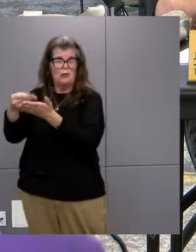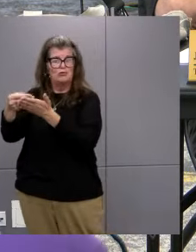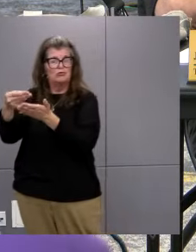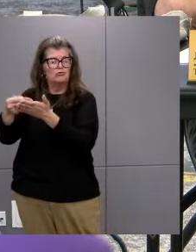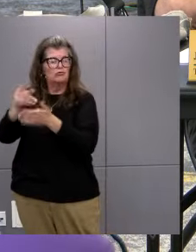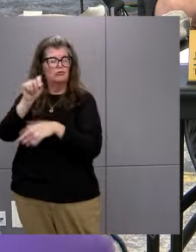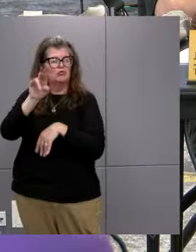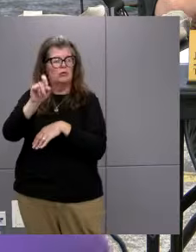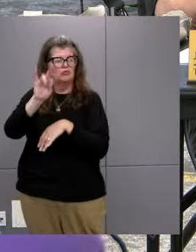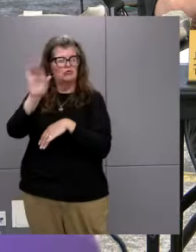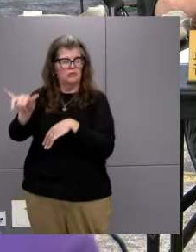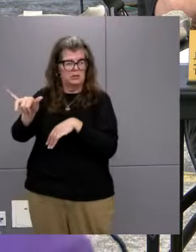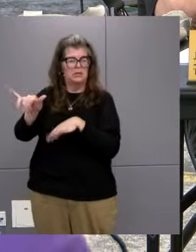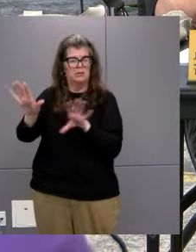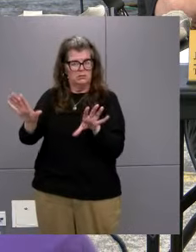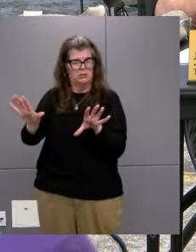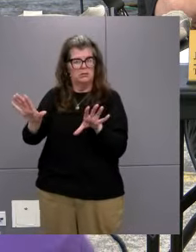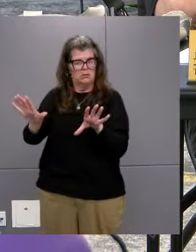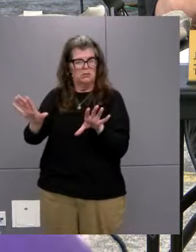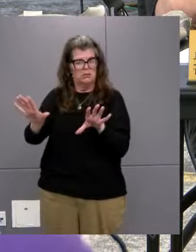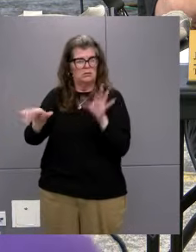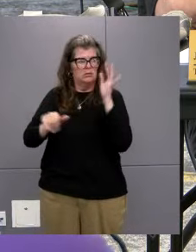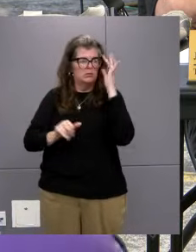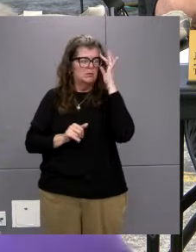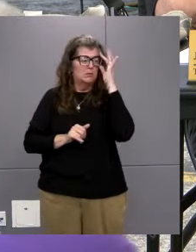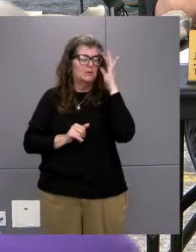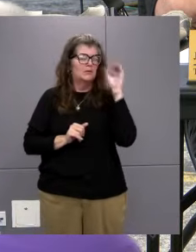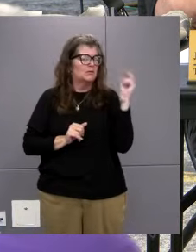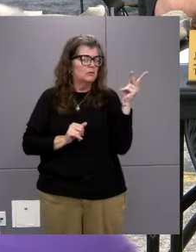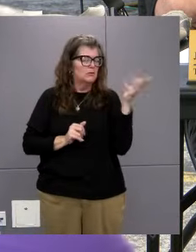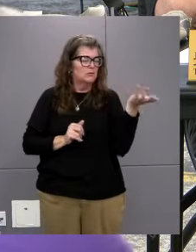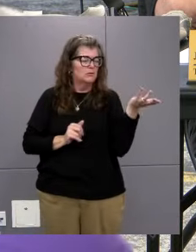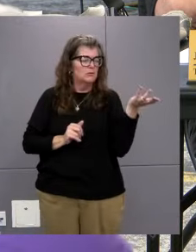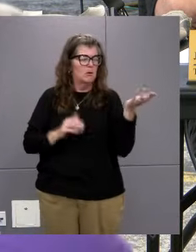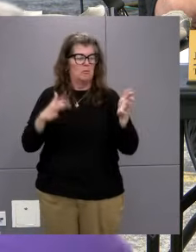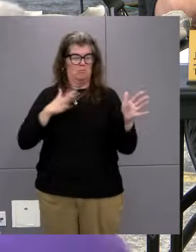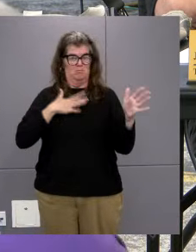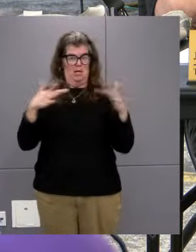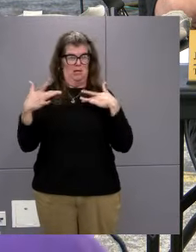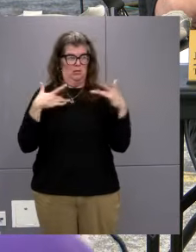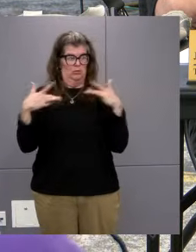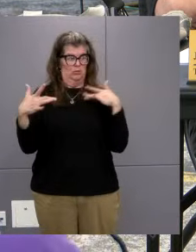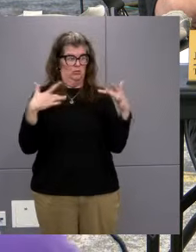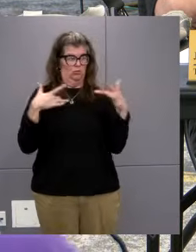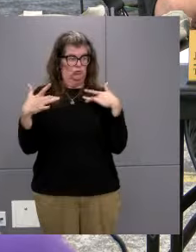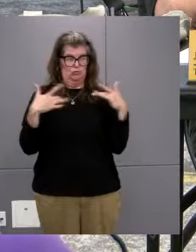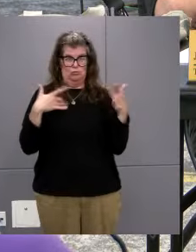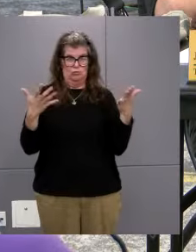completed it, they actually have to forward it to Treasury anyway. Okay. So my concern is that